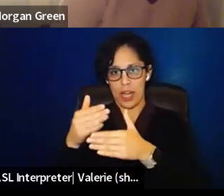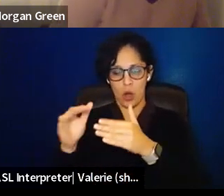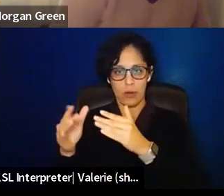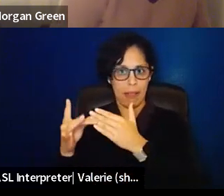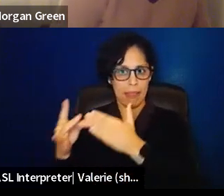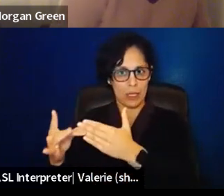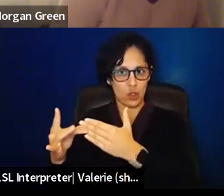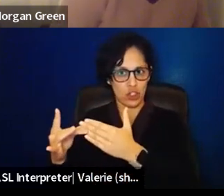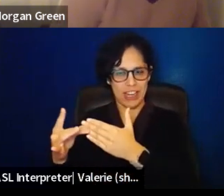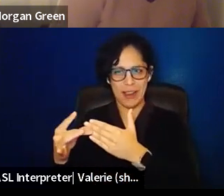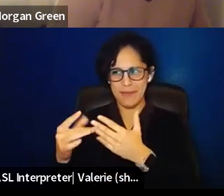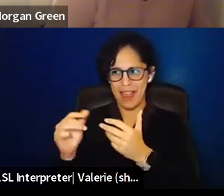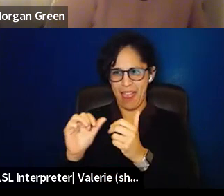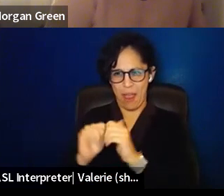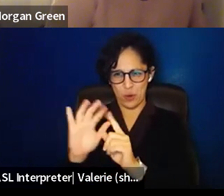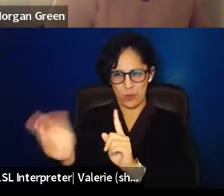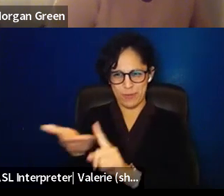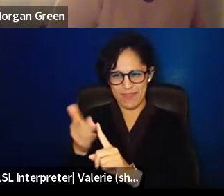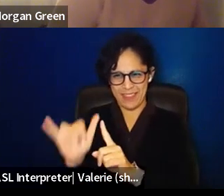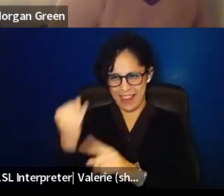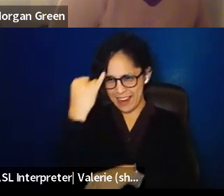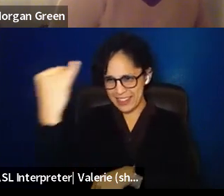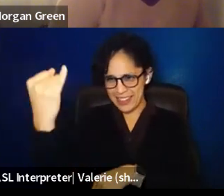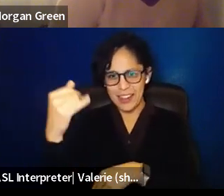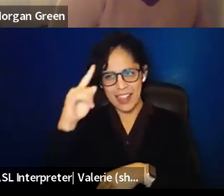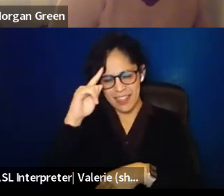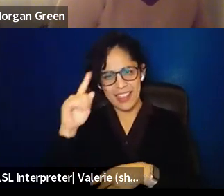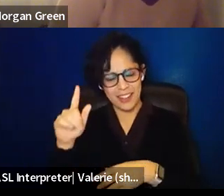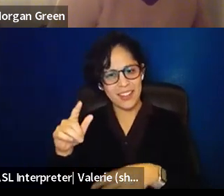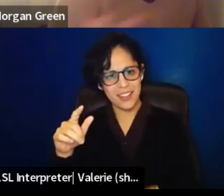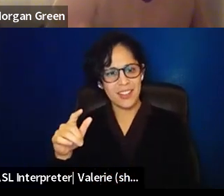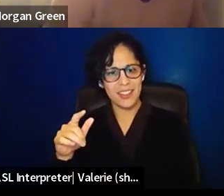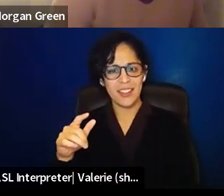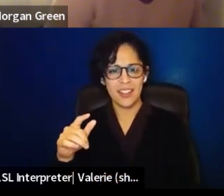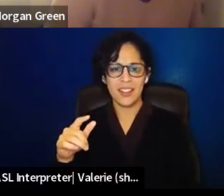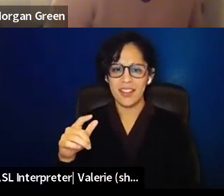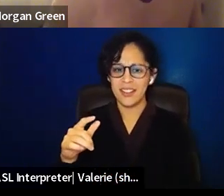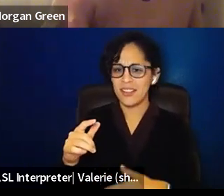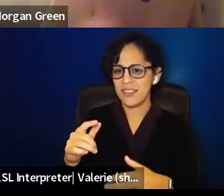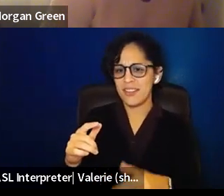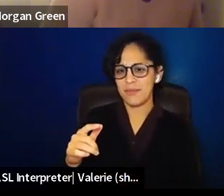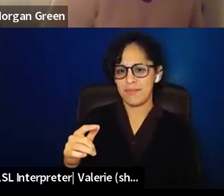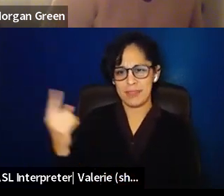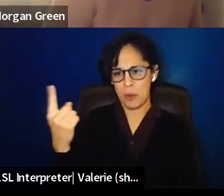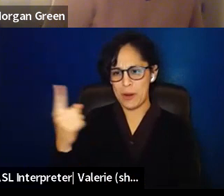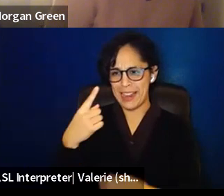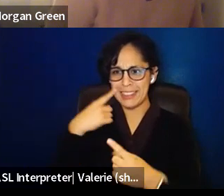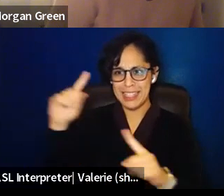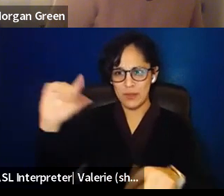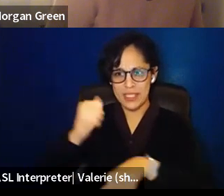was something that Blanca Ziska did very successfully. And so I think, so I'll do that first and then I'll answer your